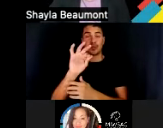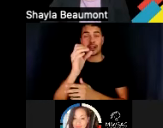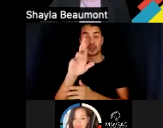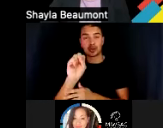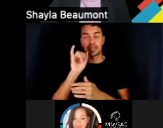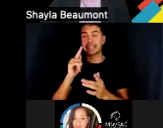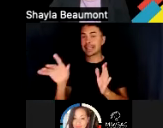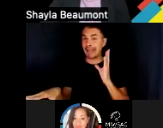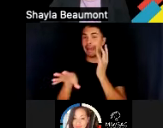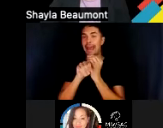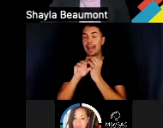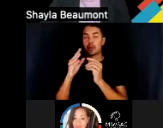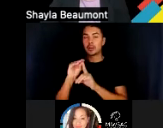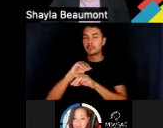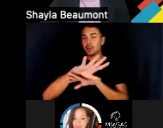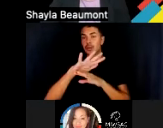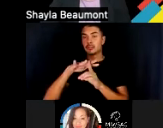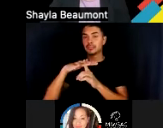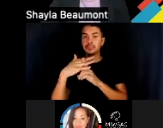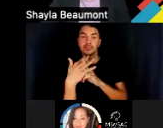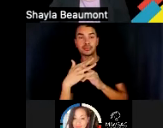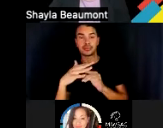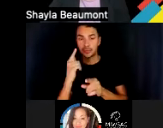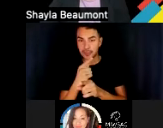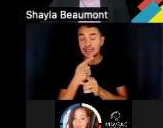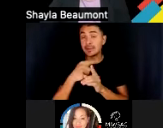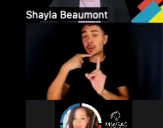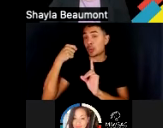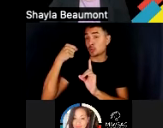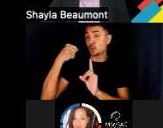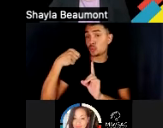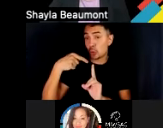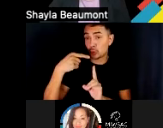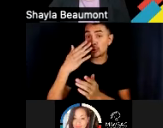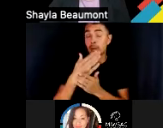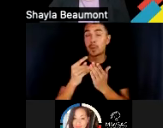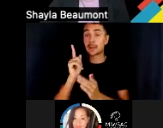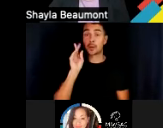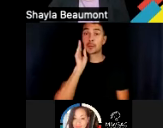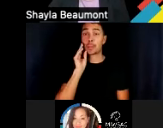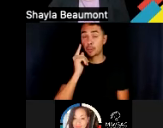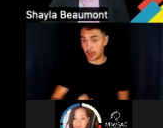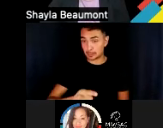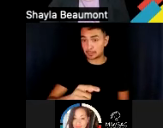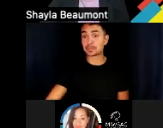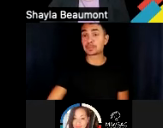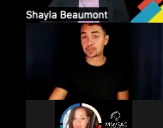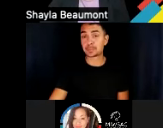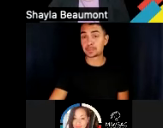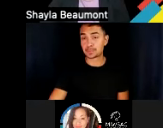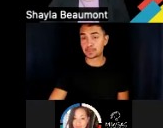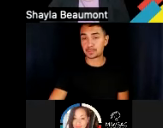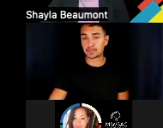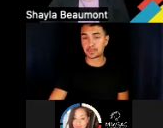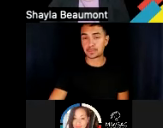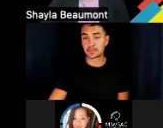we're experiencing and sometimes even and trigger what someone might be experiencing. But there are also, you